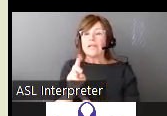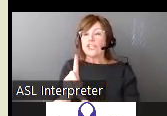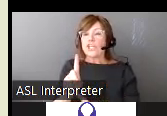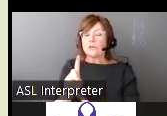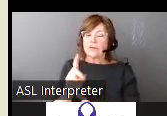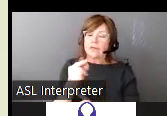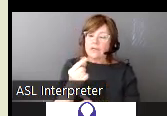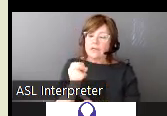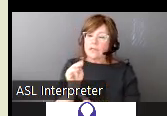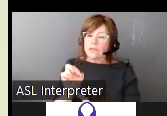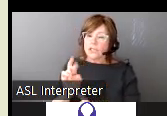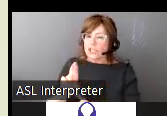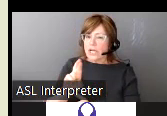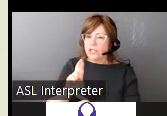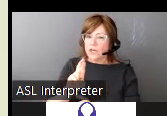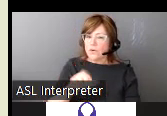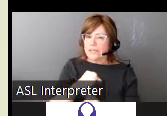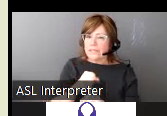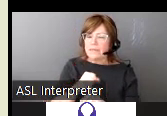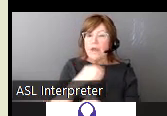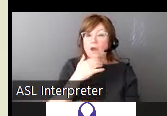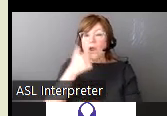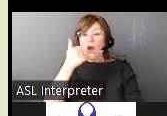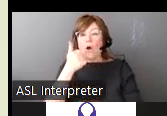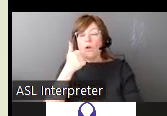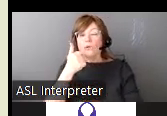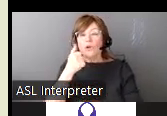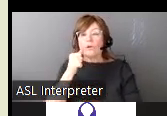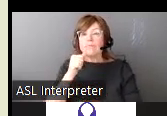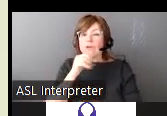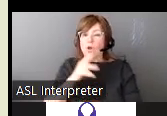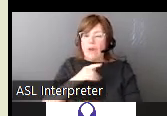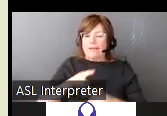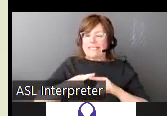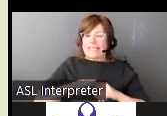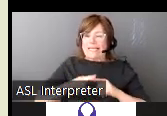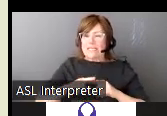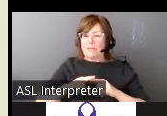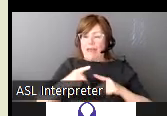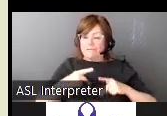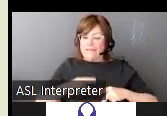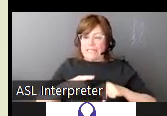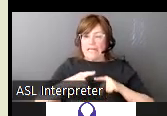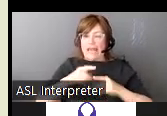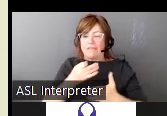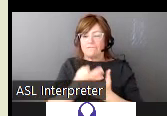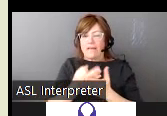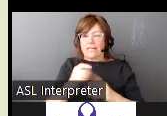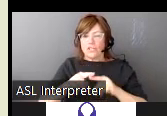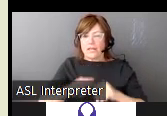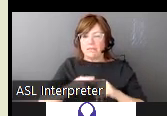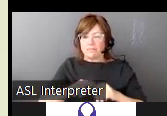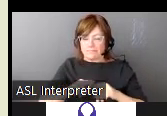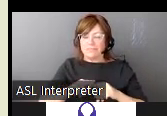found. Older women tended to identify physical dependence and financial dependence as highly frequent risk